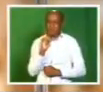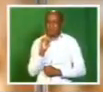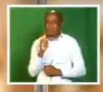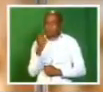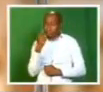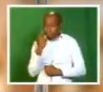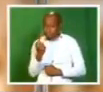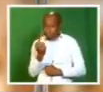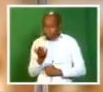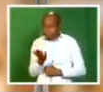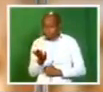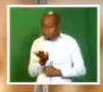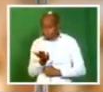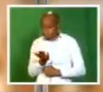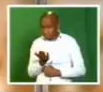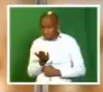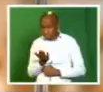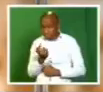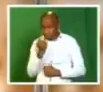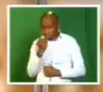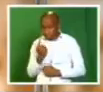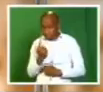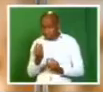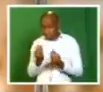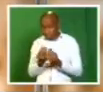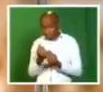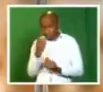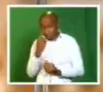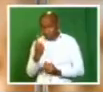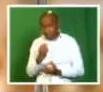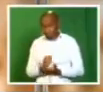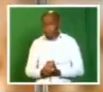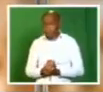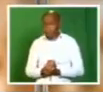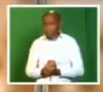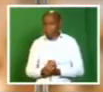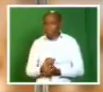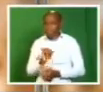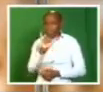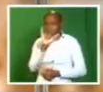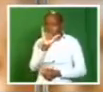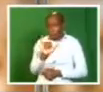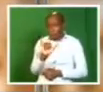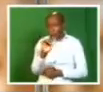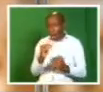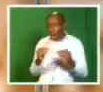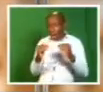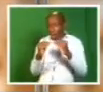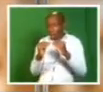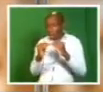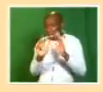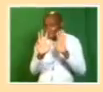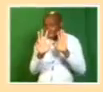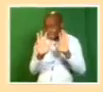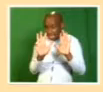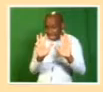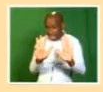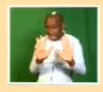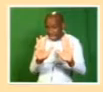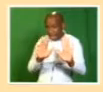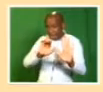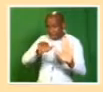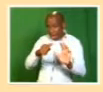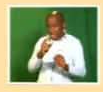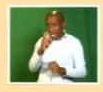equation that we are given here. Let's look at it together, please. It's y is equals to 9 minus